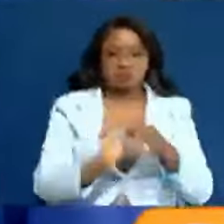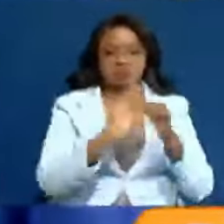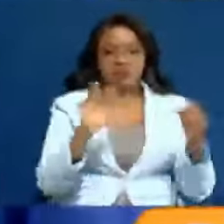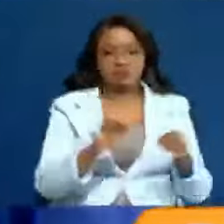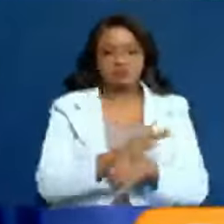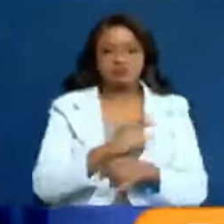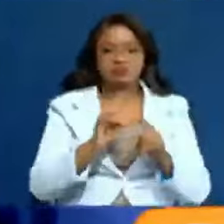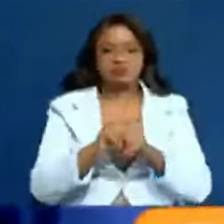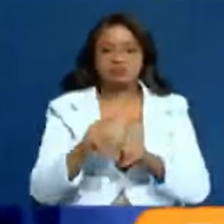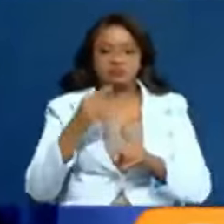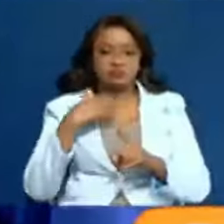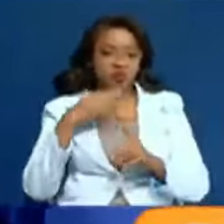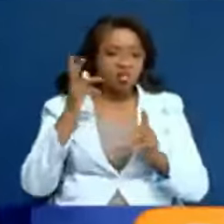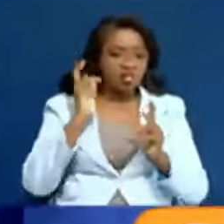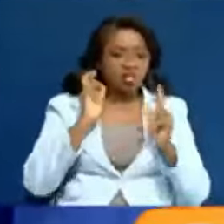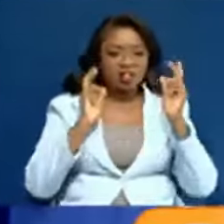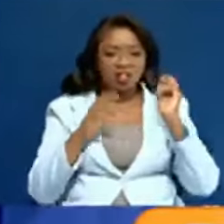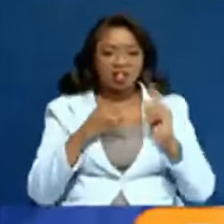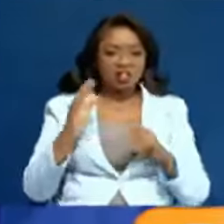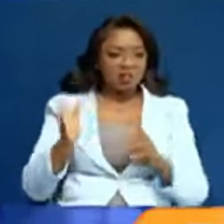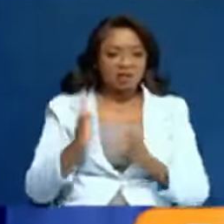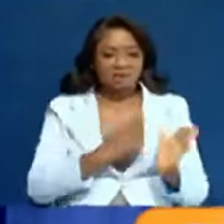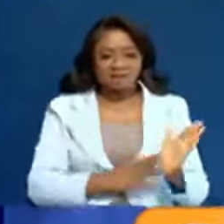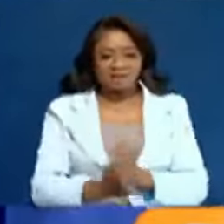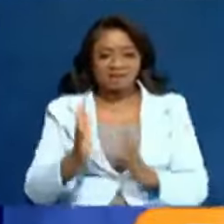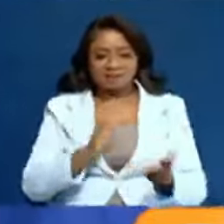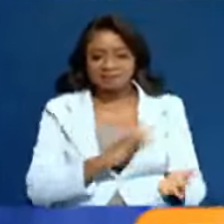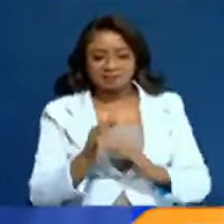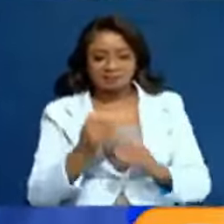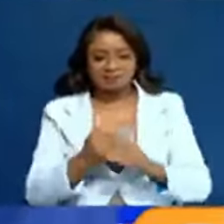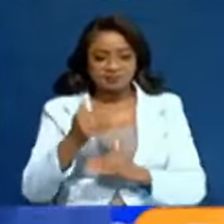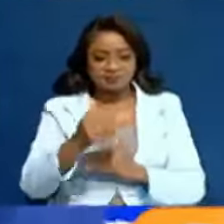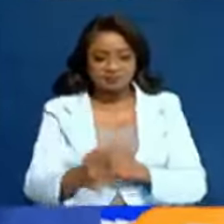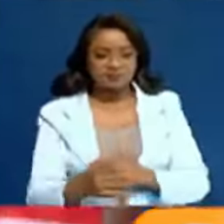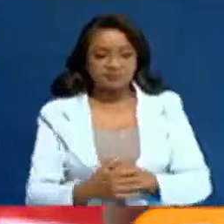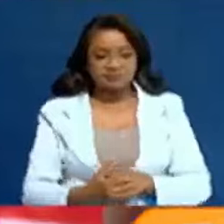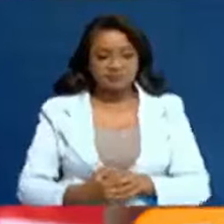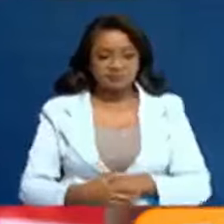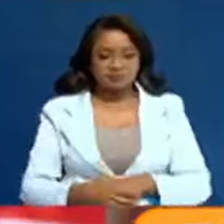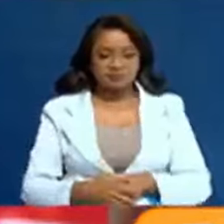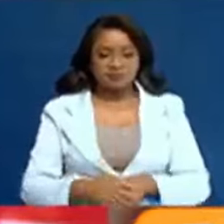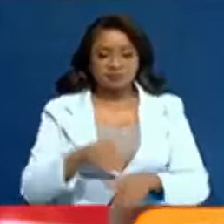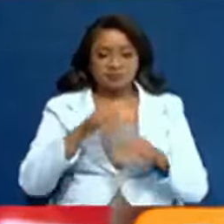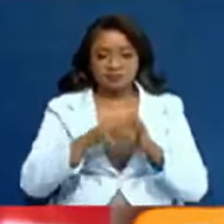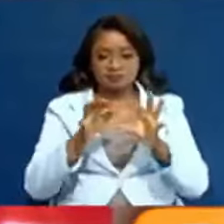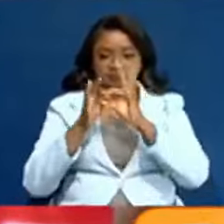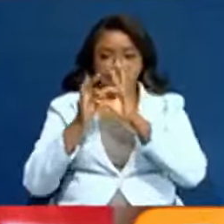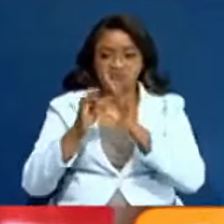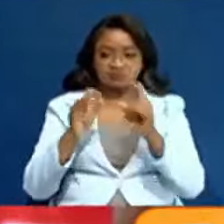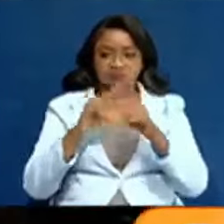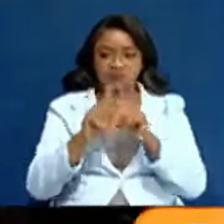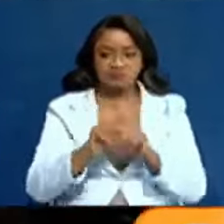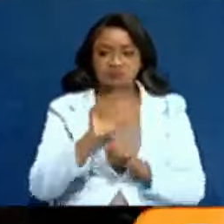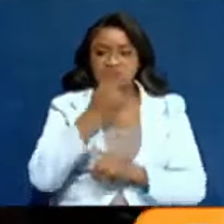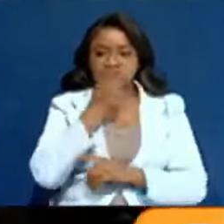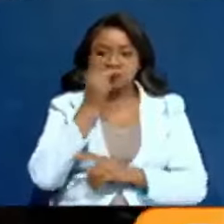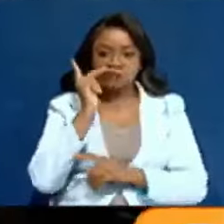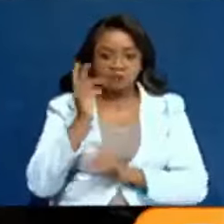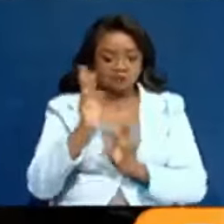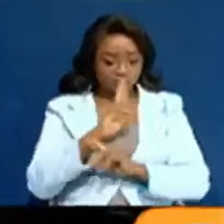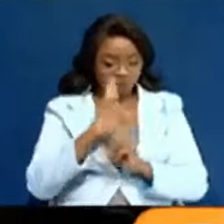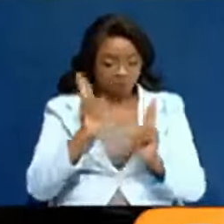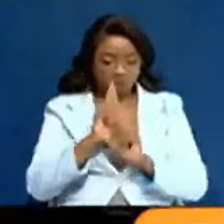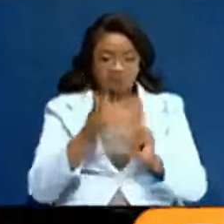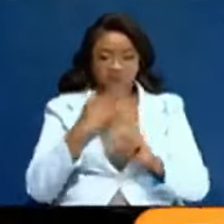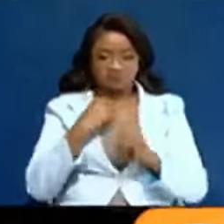Amid speculation about his next move and ongoing rifts within the Azimio coalition, Kalonzo is gearing up to